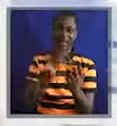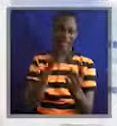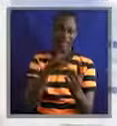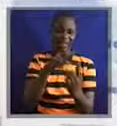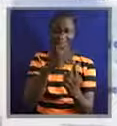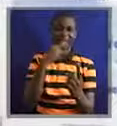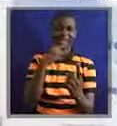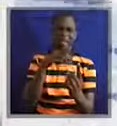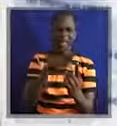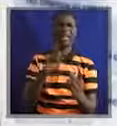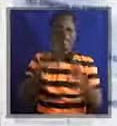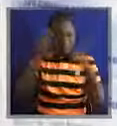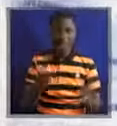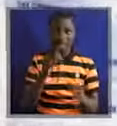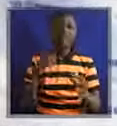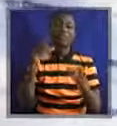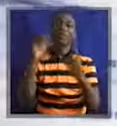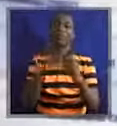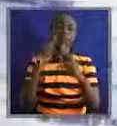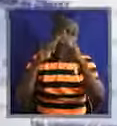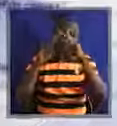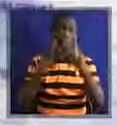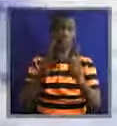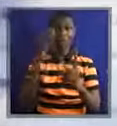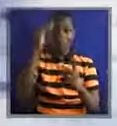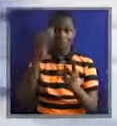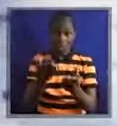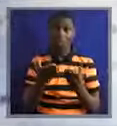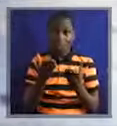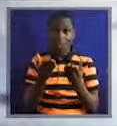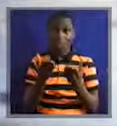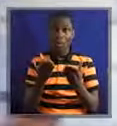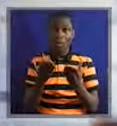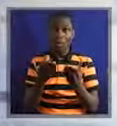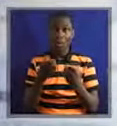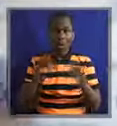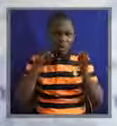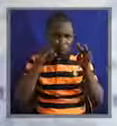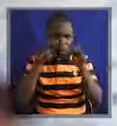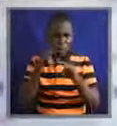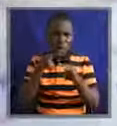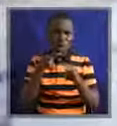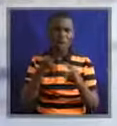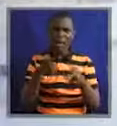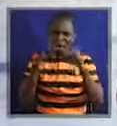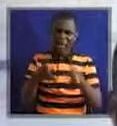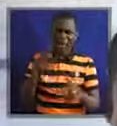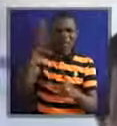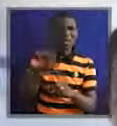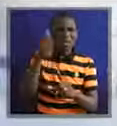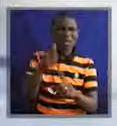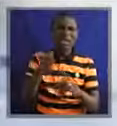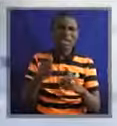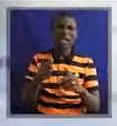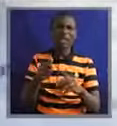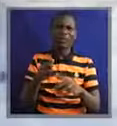was all false prophet? A ya, Monsha, once a onua or born a home rane, false prophets, no